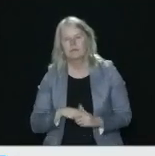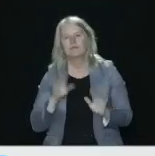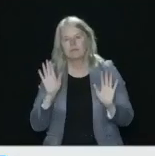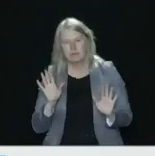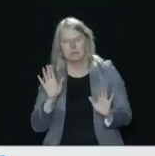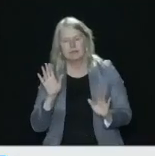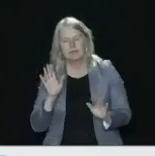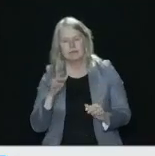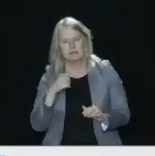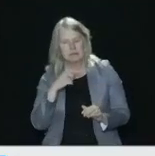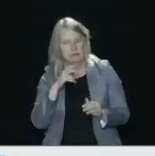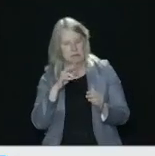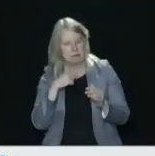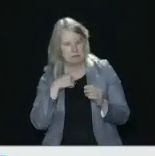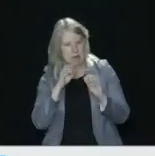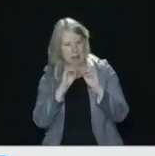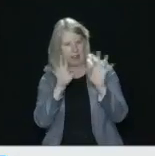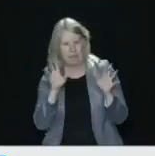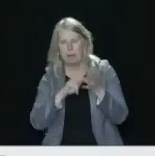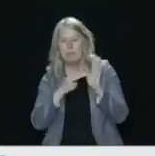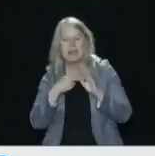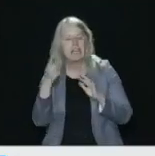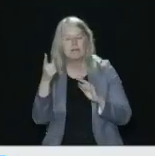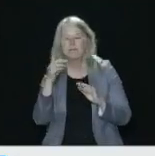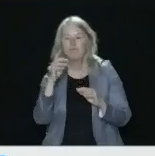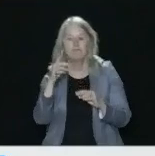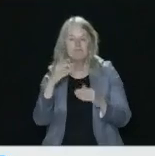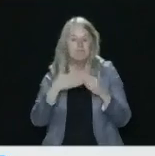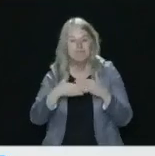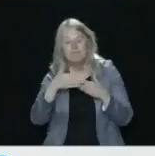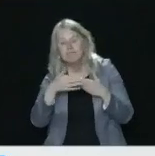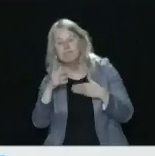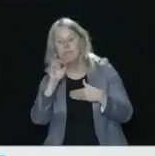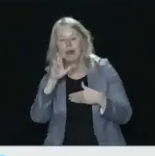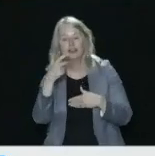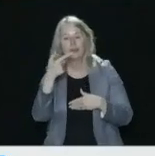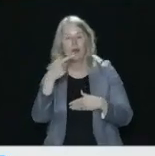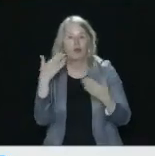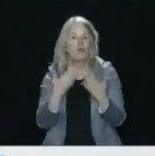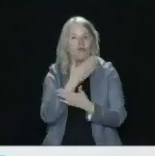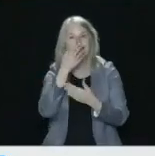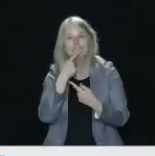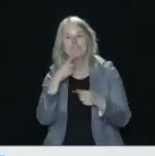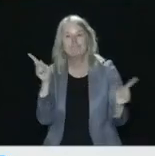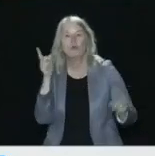regulations, new directives regarding the use of masks, and when would we see them?